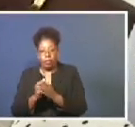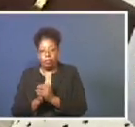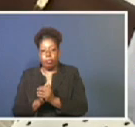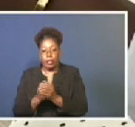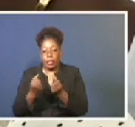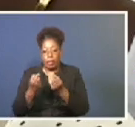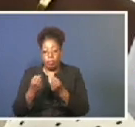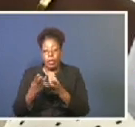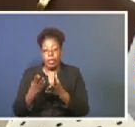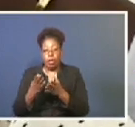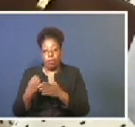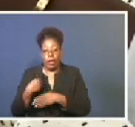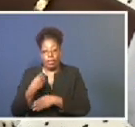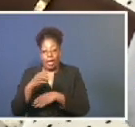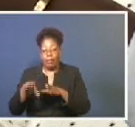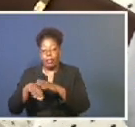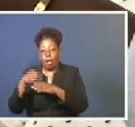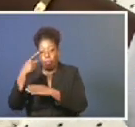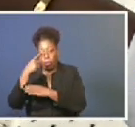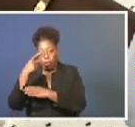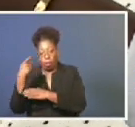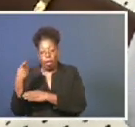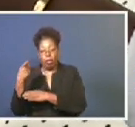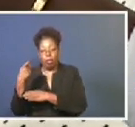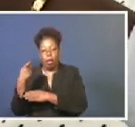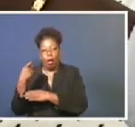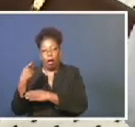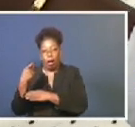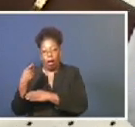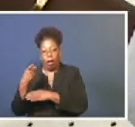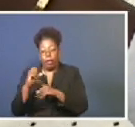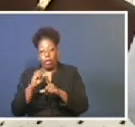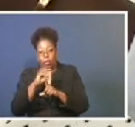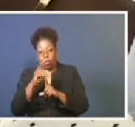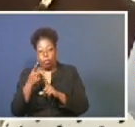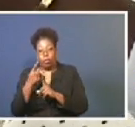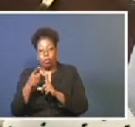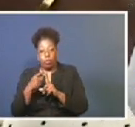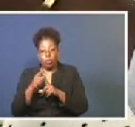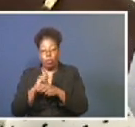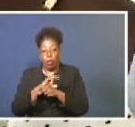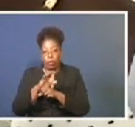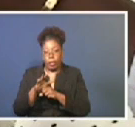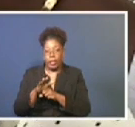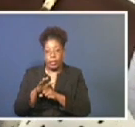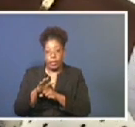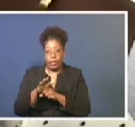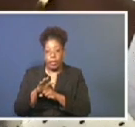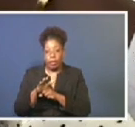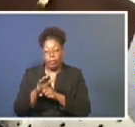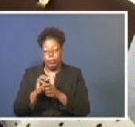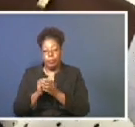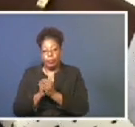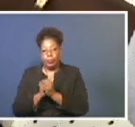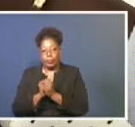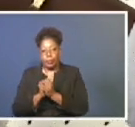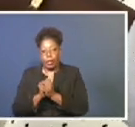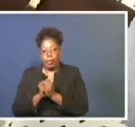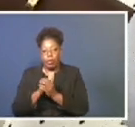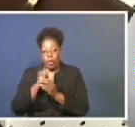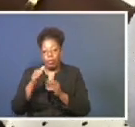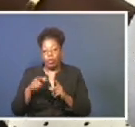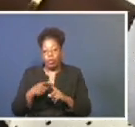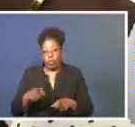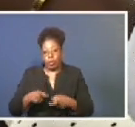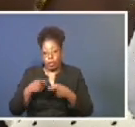of exposure to COVID, whether it's isolation or quarantine, but we are able to provide the essential services. At our legacy